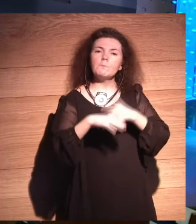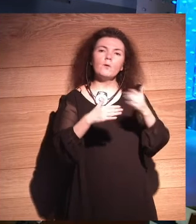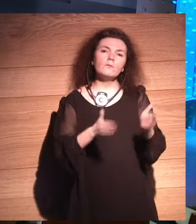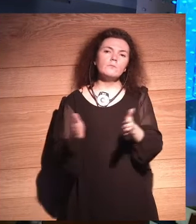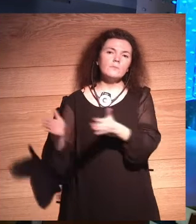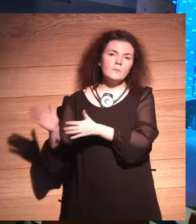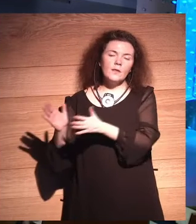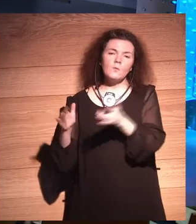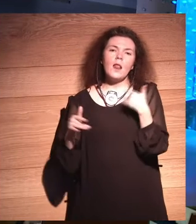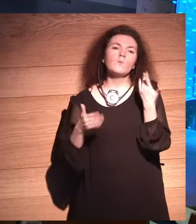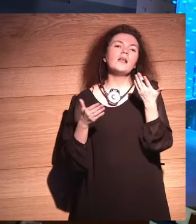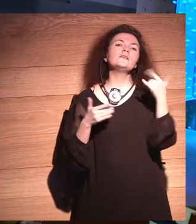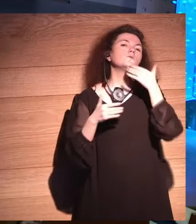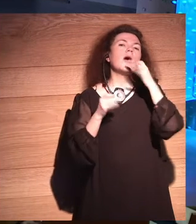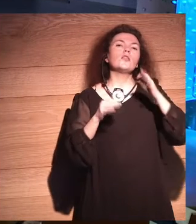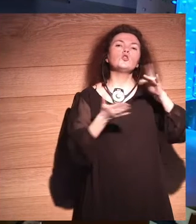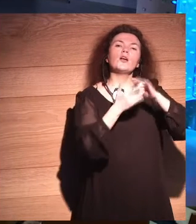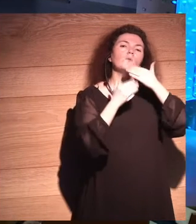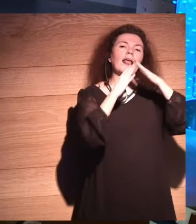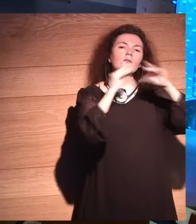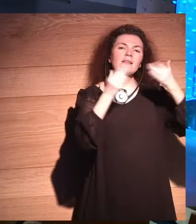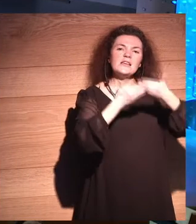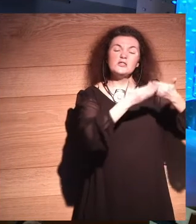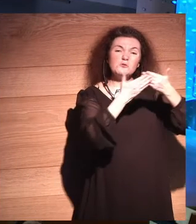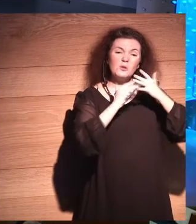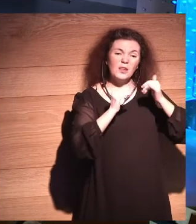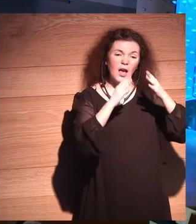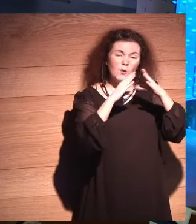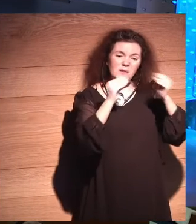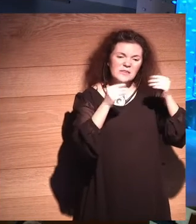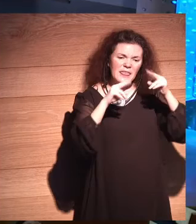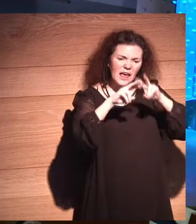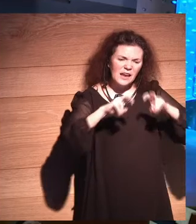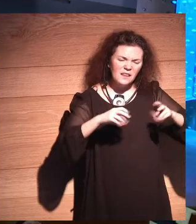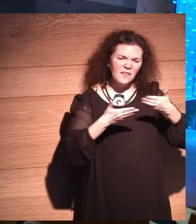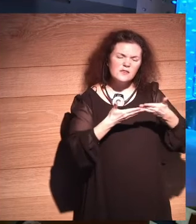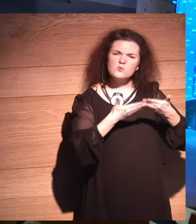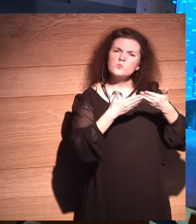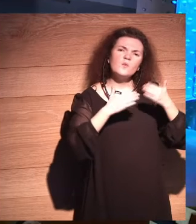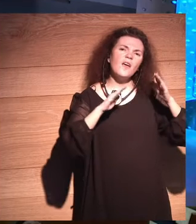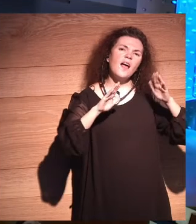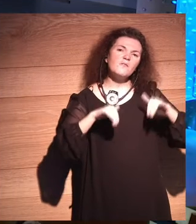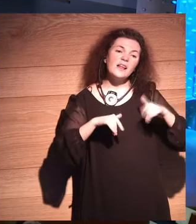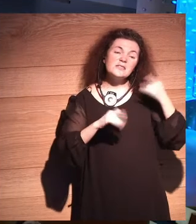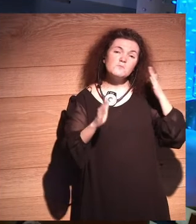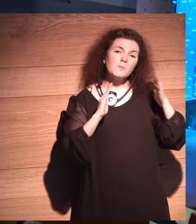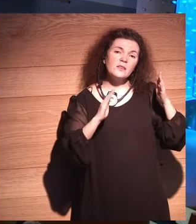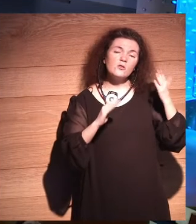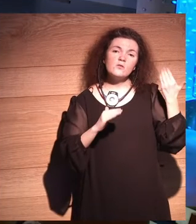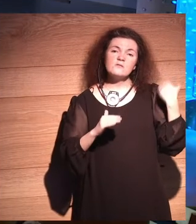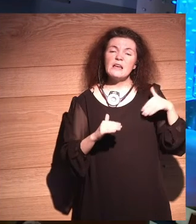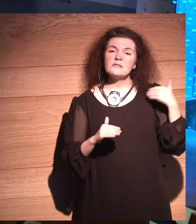report and evaluate a process, and by that time it's become so politically accepted that it's impossible to get rid of the